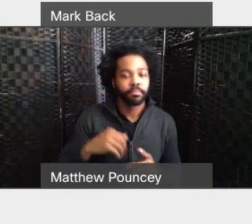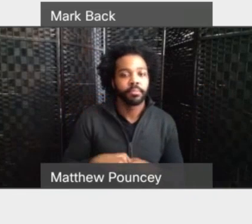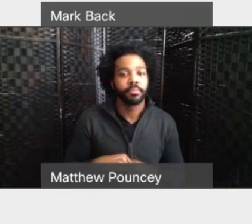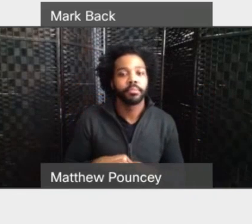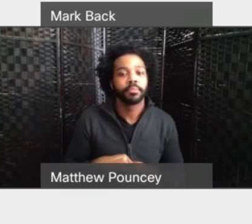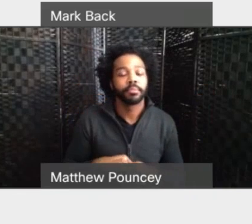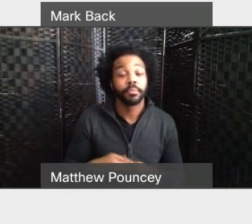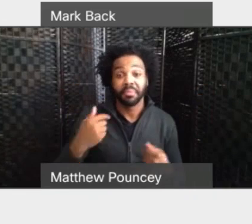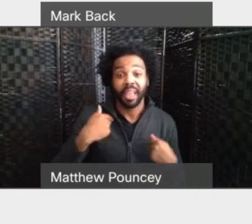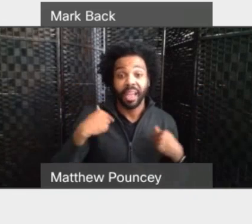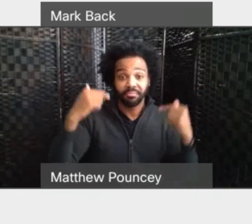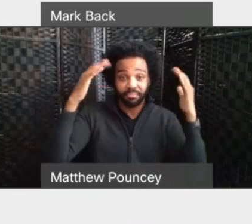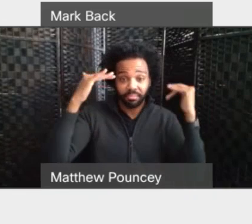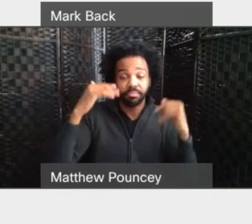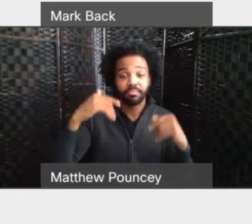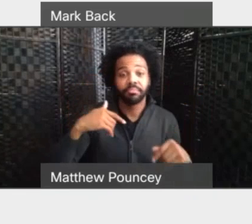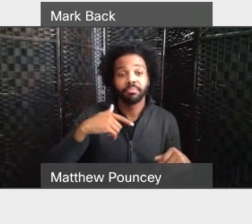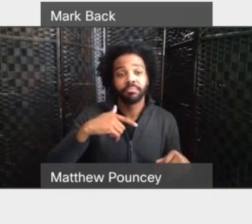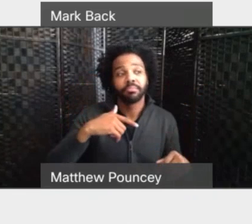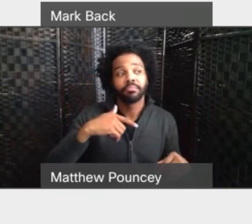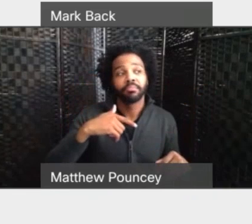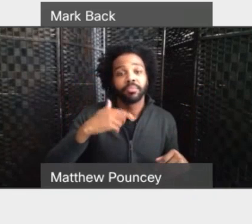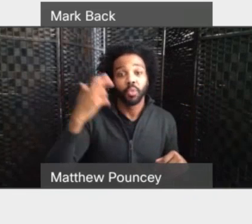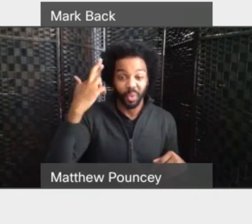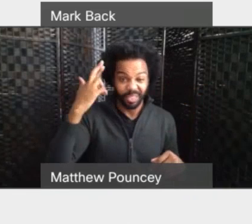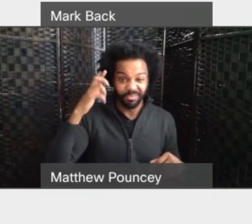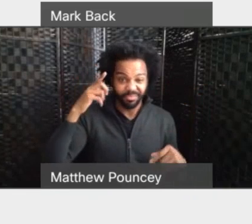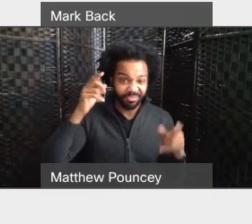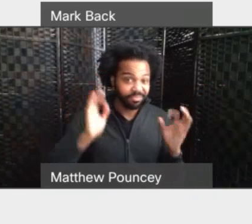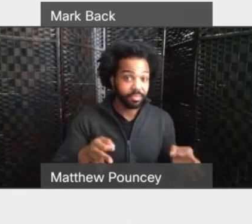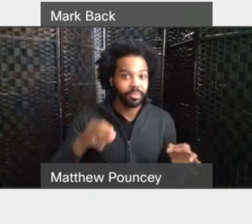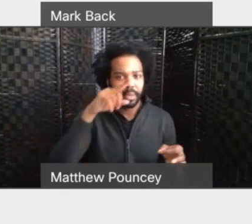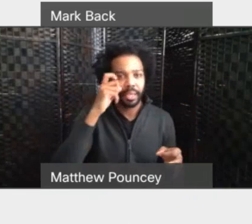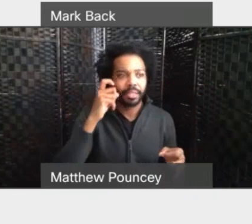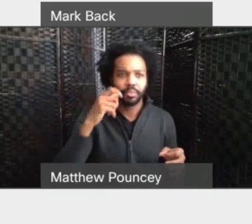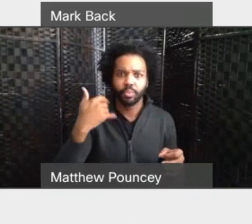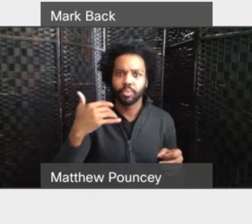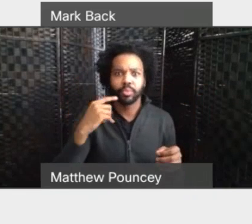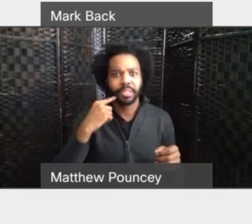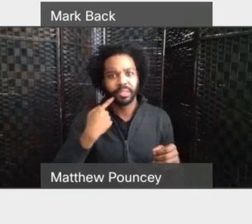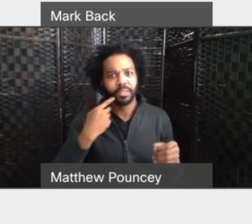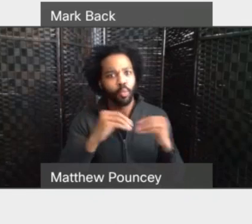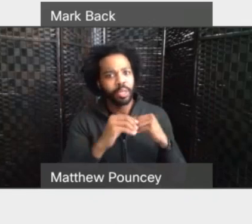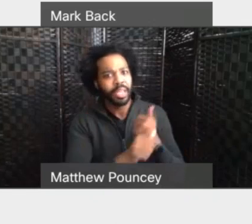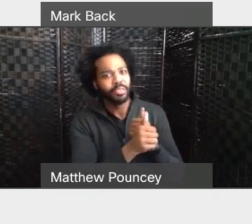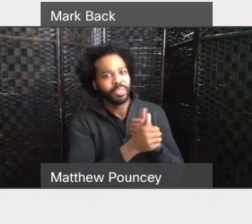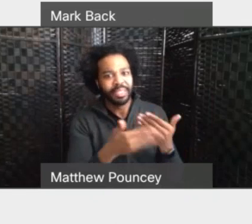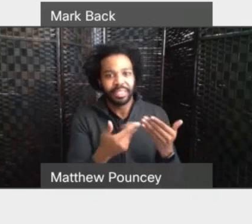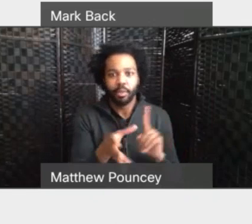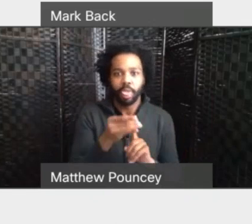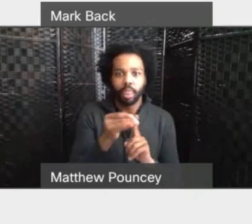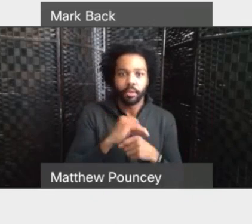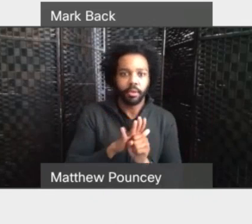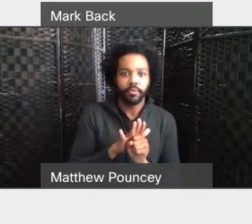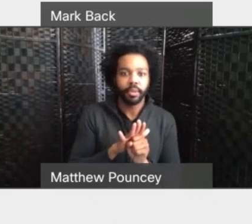I expect that part of what made the decision was the significantly higher risk of contracting COVID-19 in the larger congregate